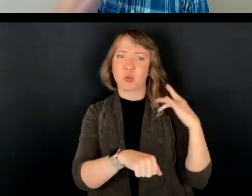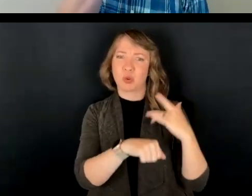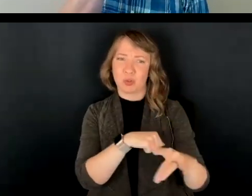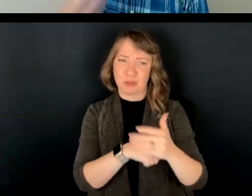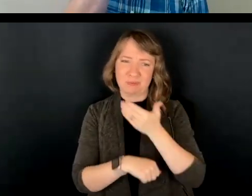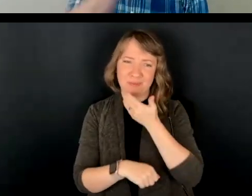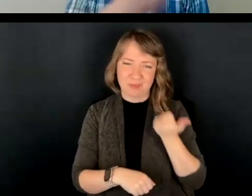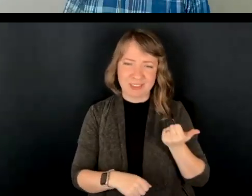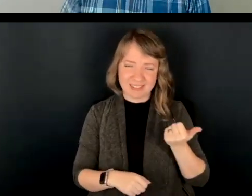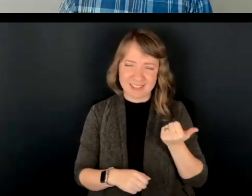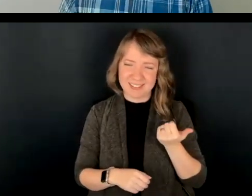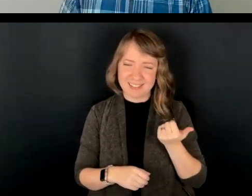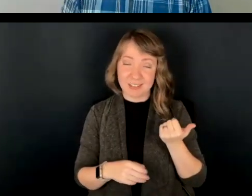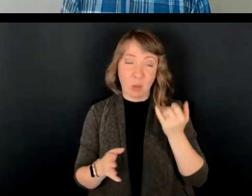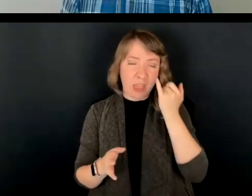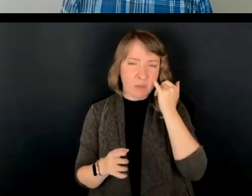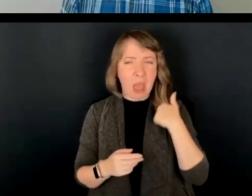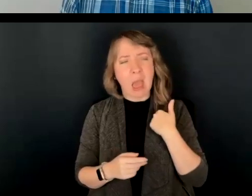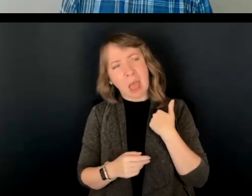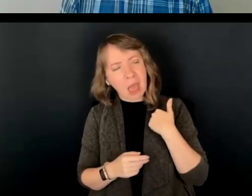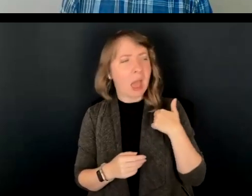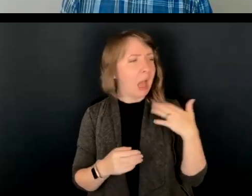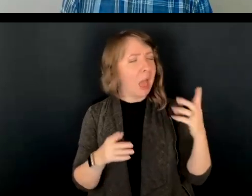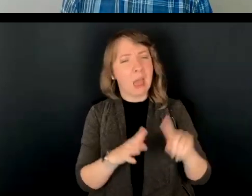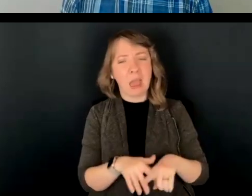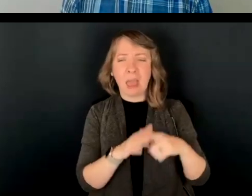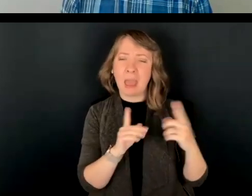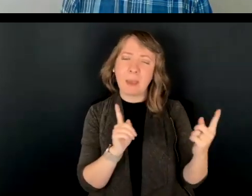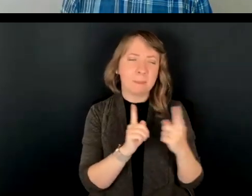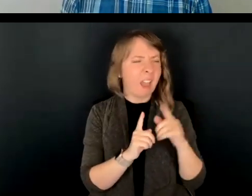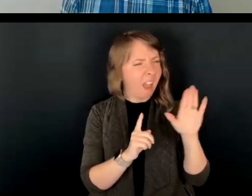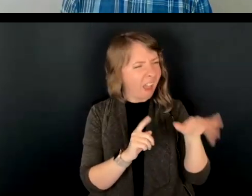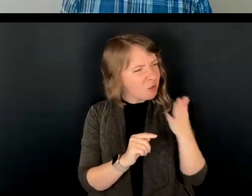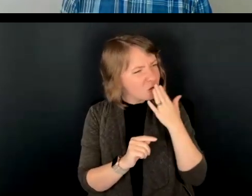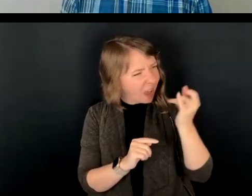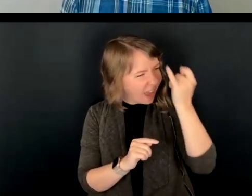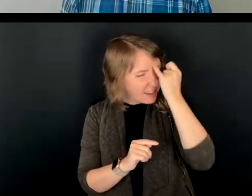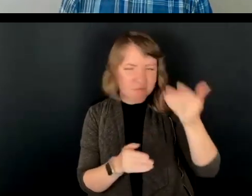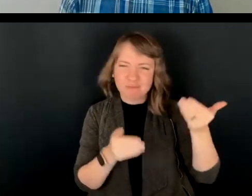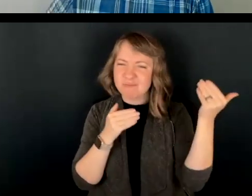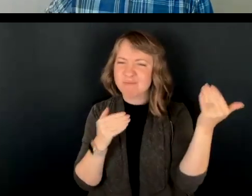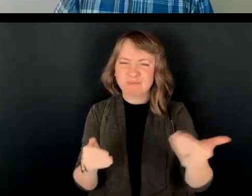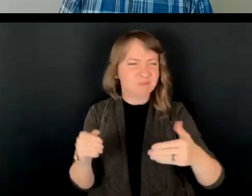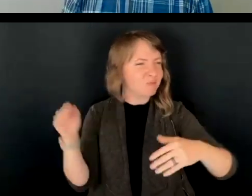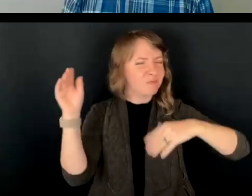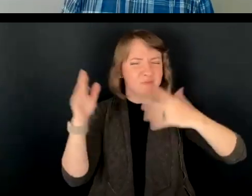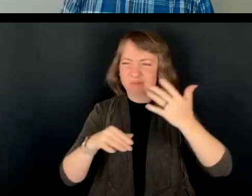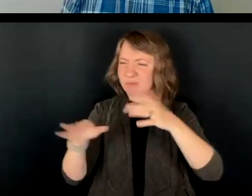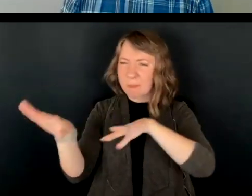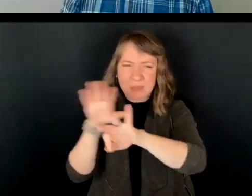So if you're just now meeting up with somebody and saying, hey, that's a great idea, let's get these crews together